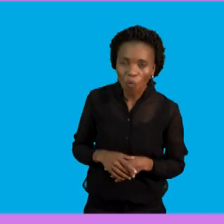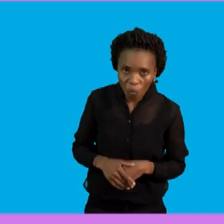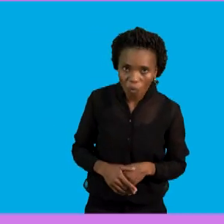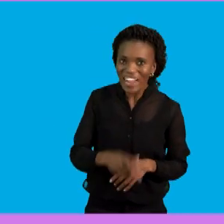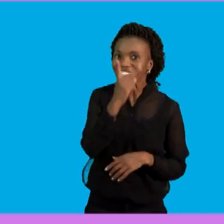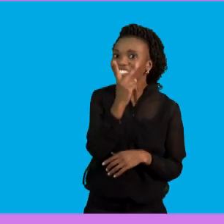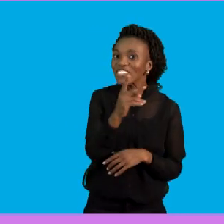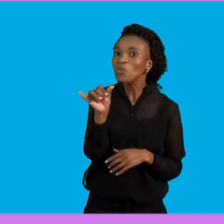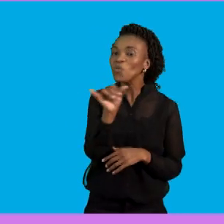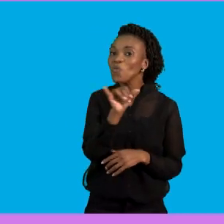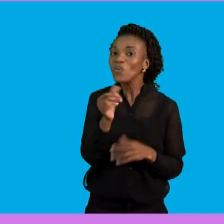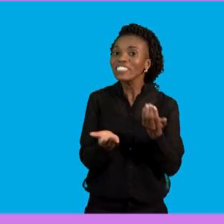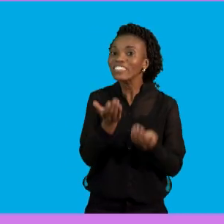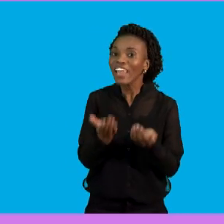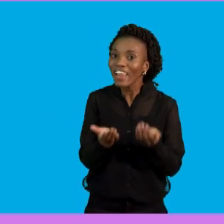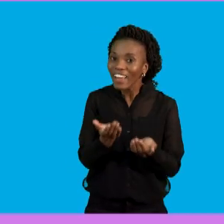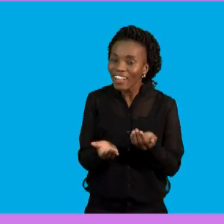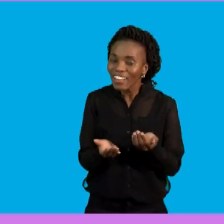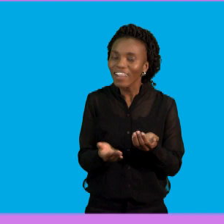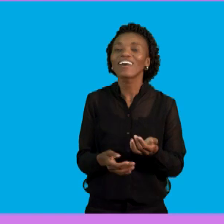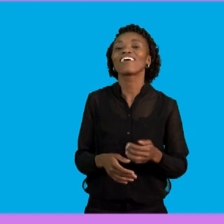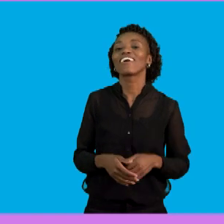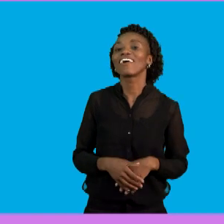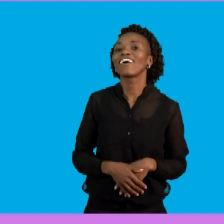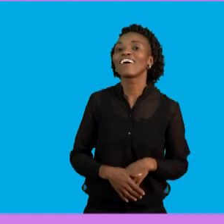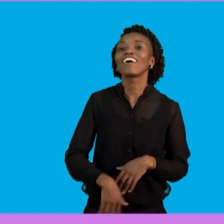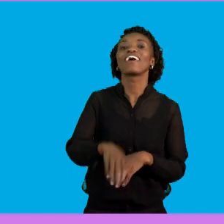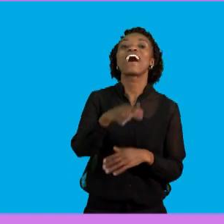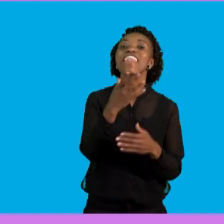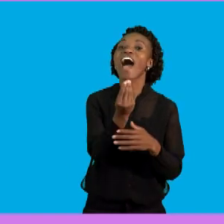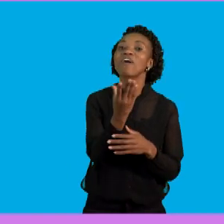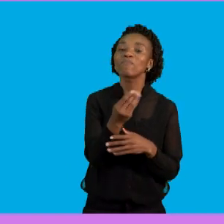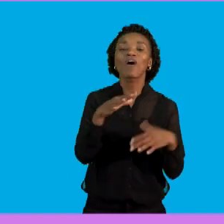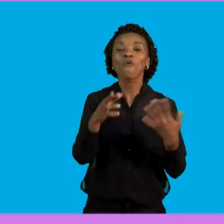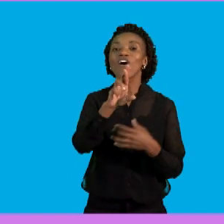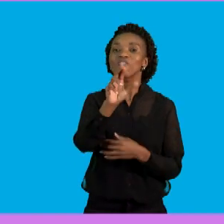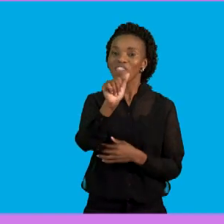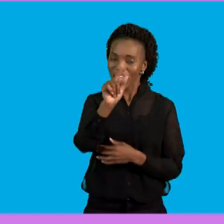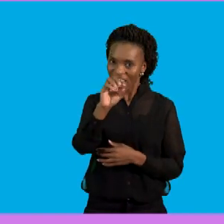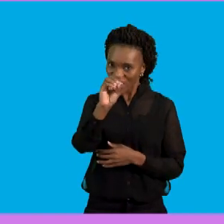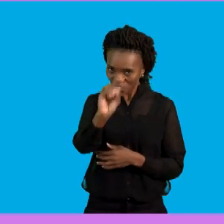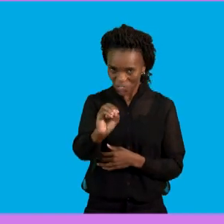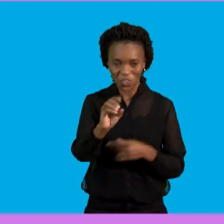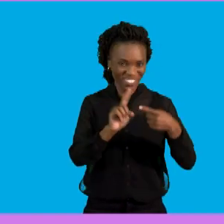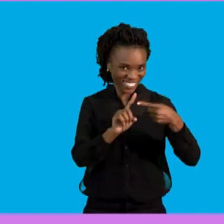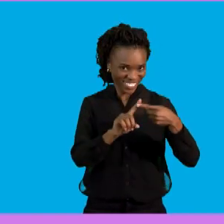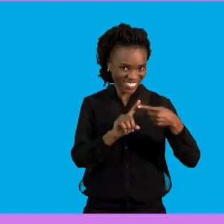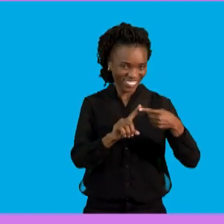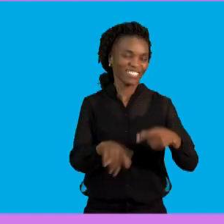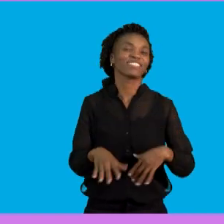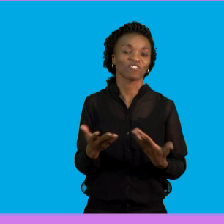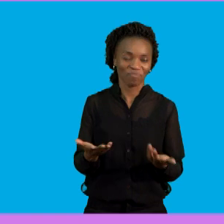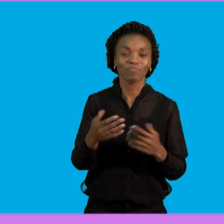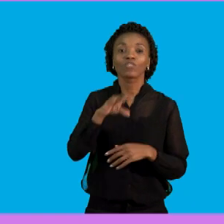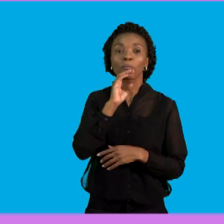of scale that is given. So in this case, we are given which type of scale? A number or a ratio scale.